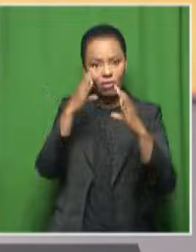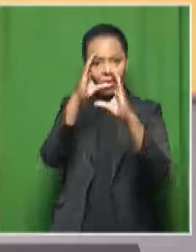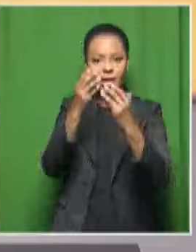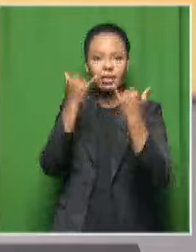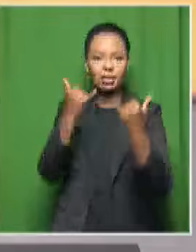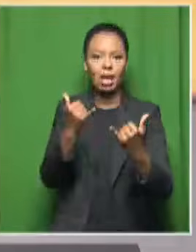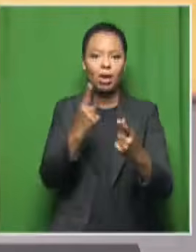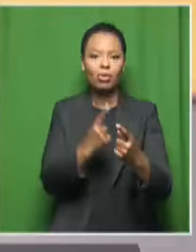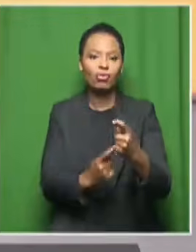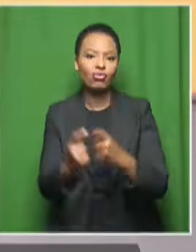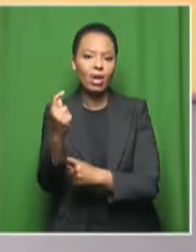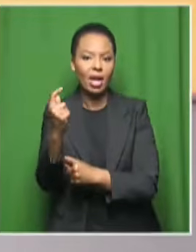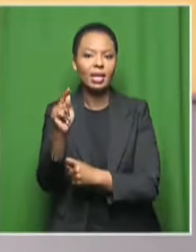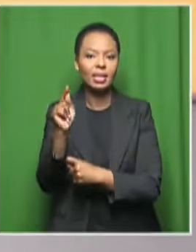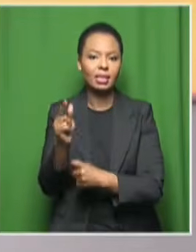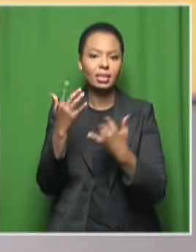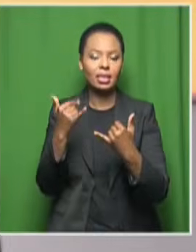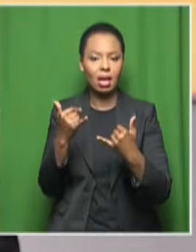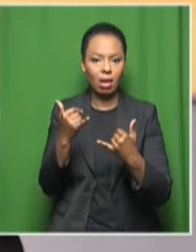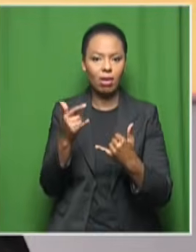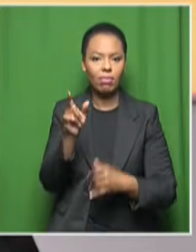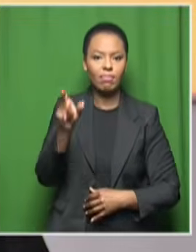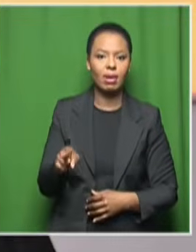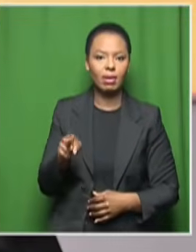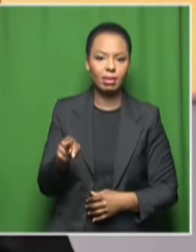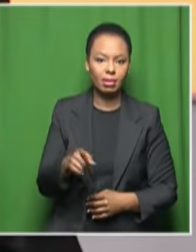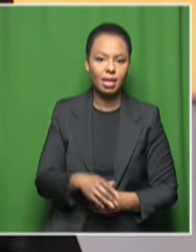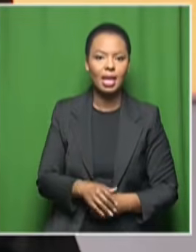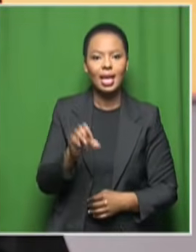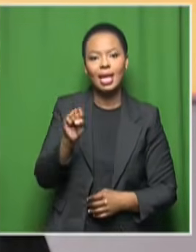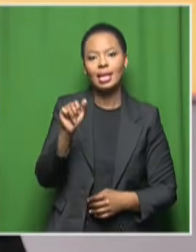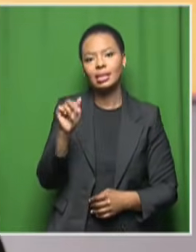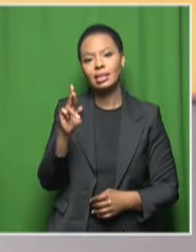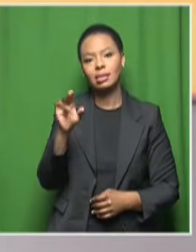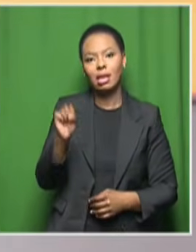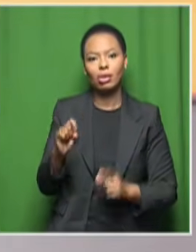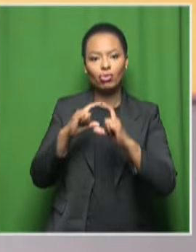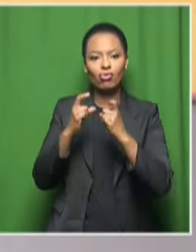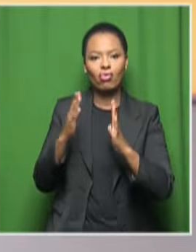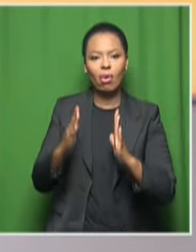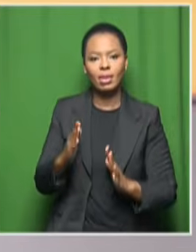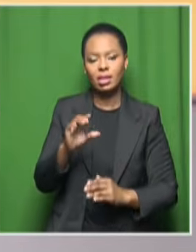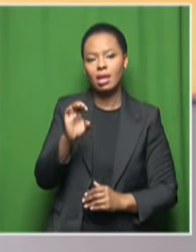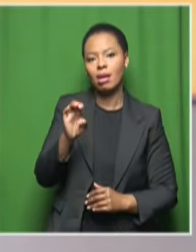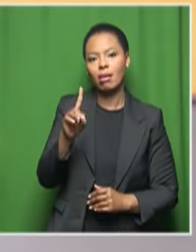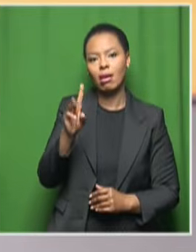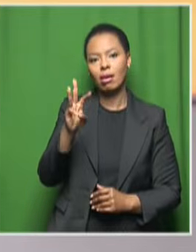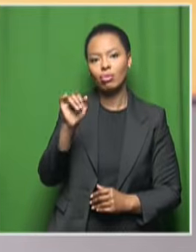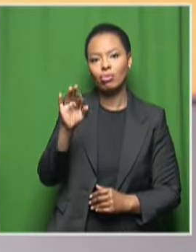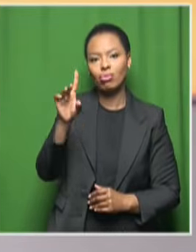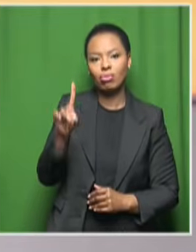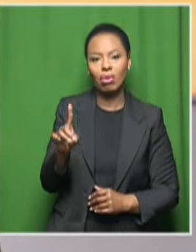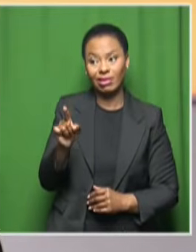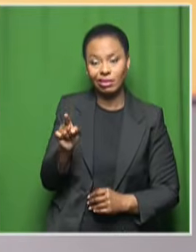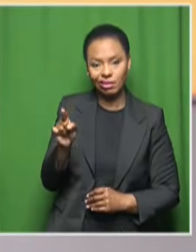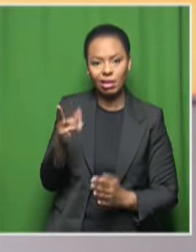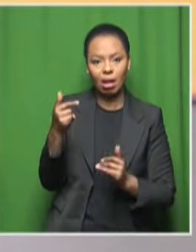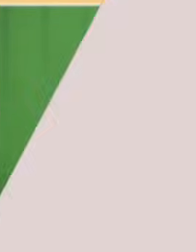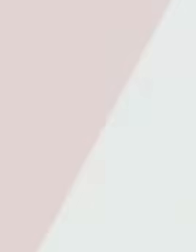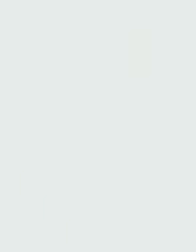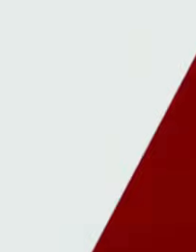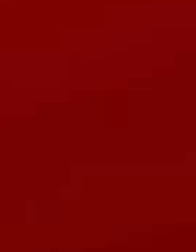our Traders Corner, and we are joined virtually by SARS Commissioner Edward Kisweta. Commissioner, thank you very much for joining us